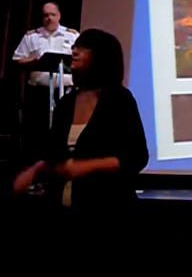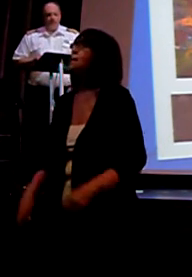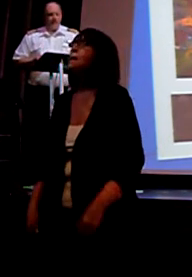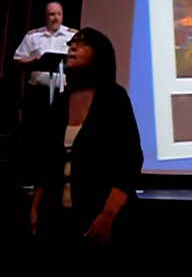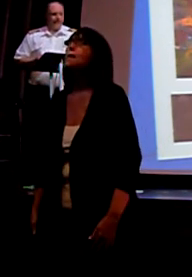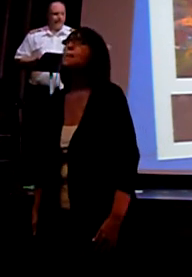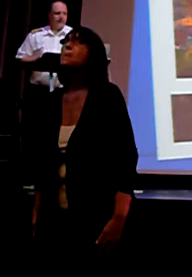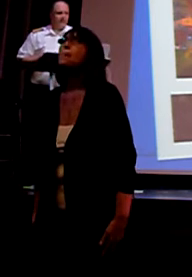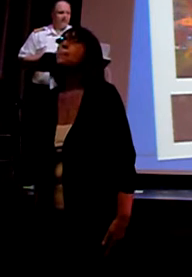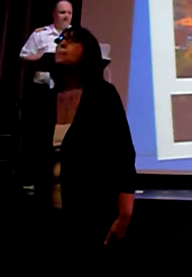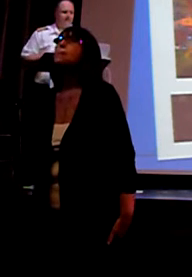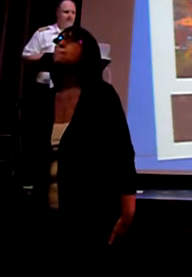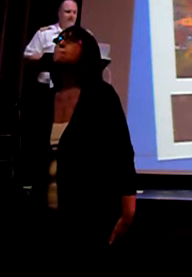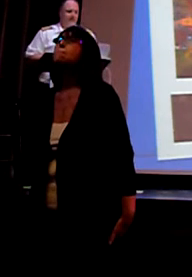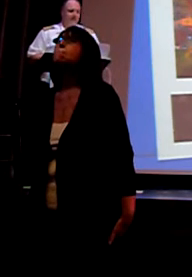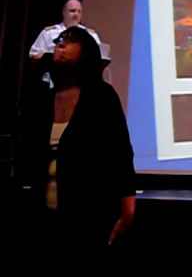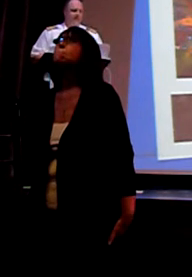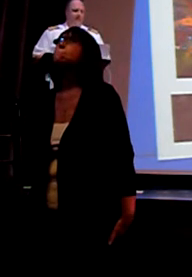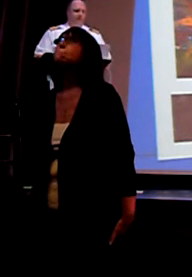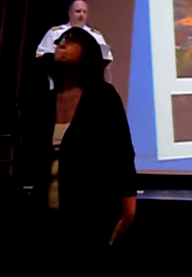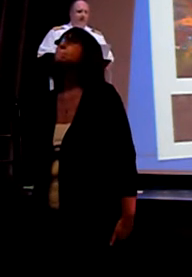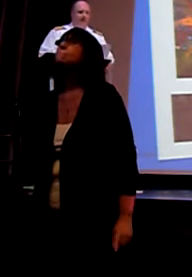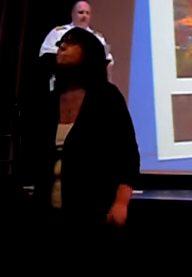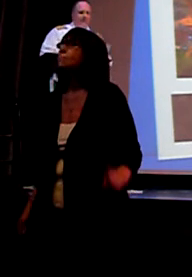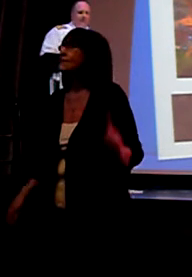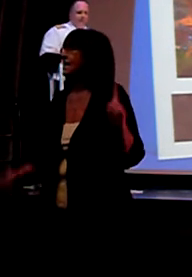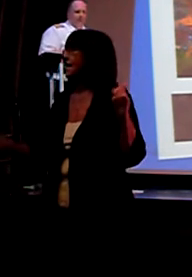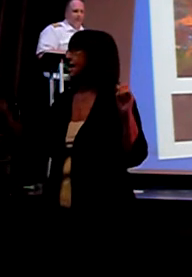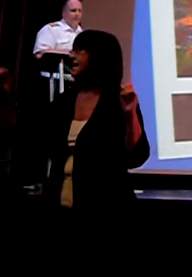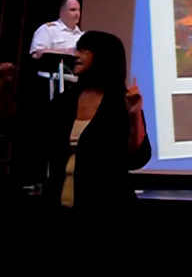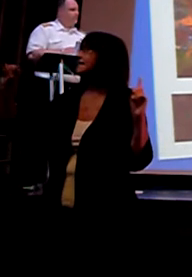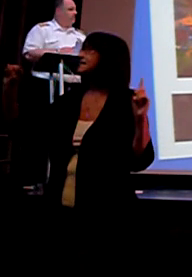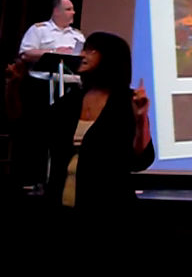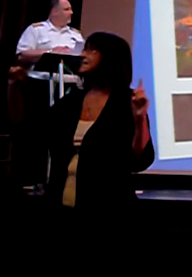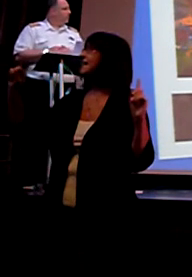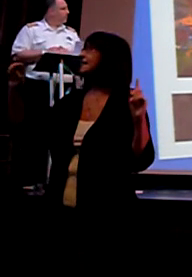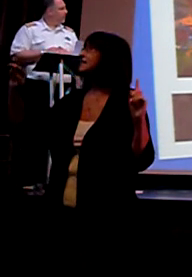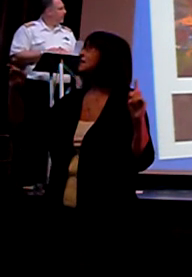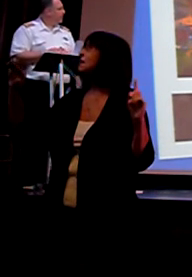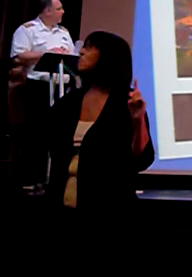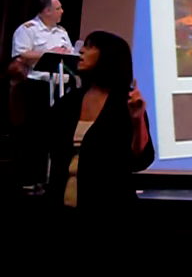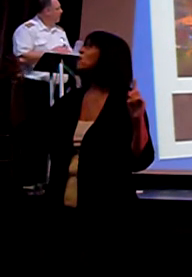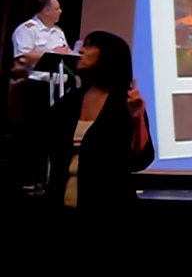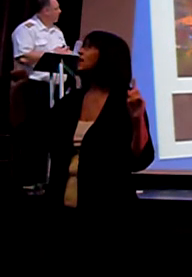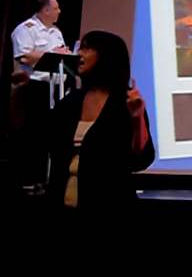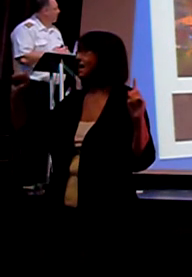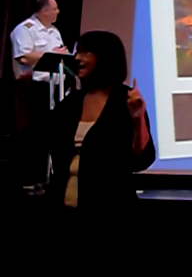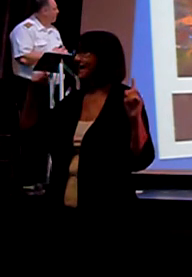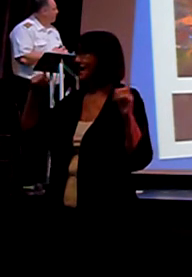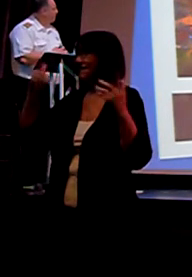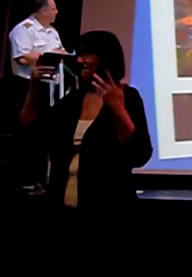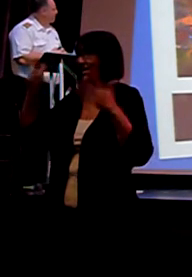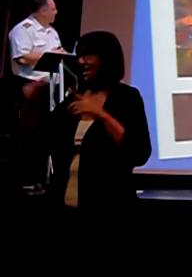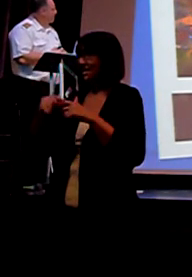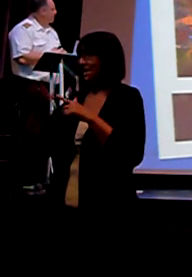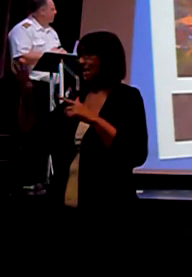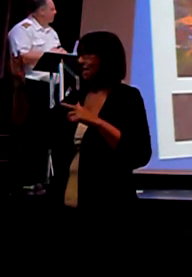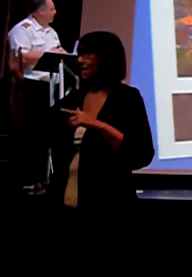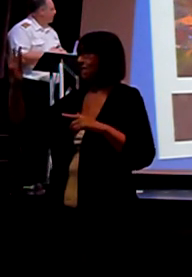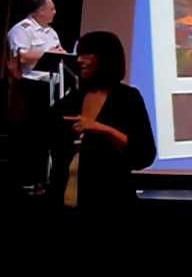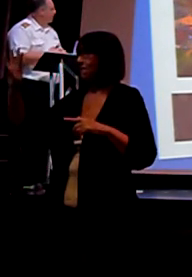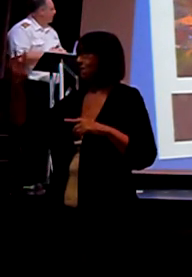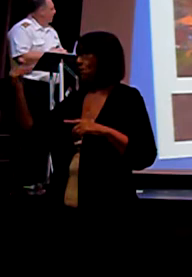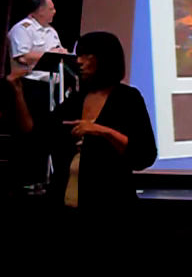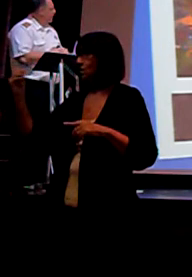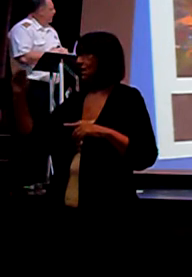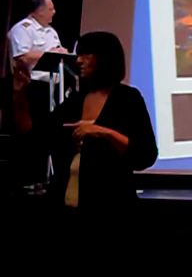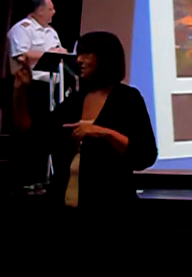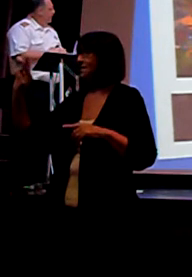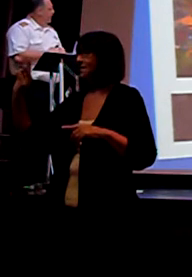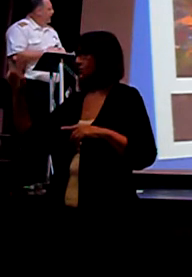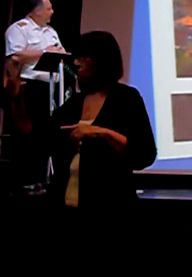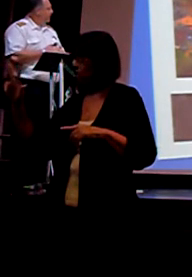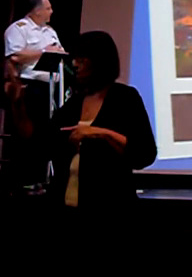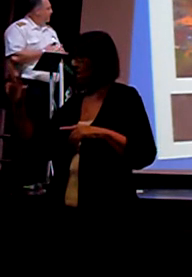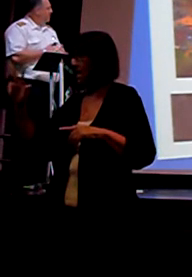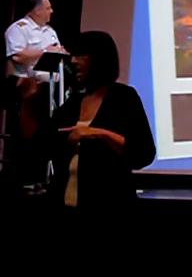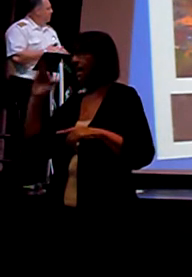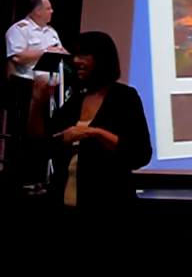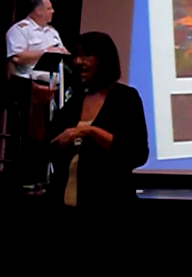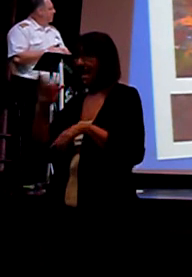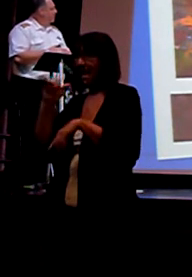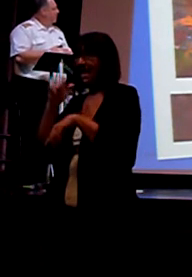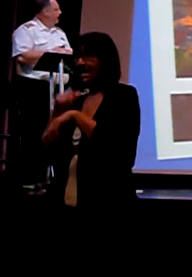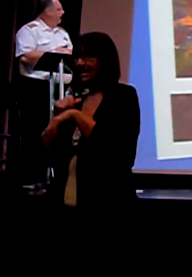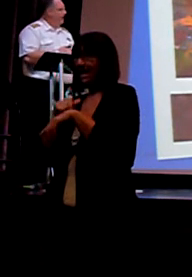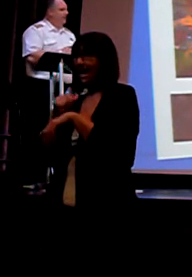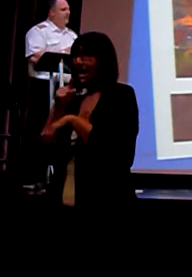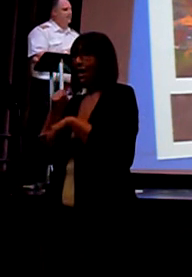And this is Santa Maria del Fiore, which was completed in 1463. And at that stage,